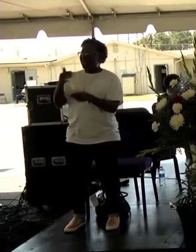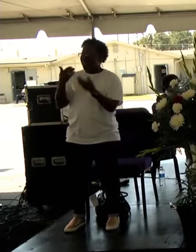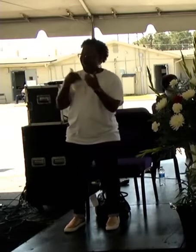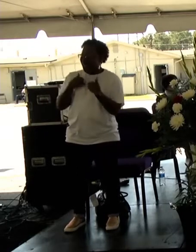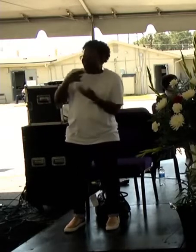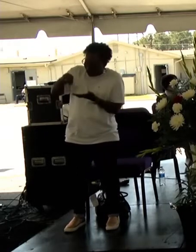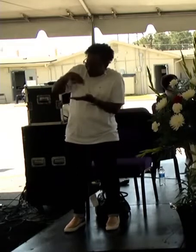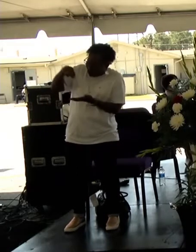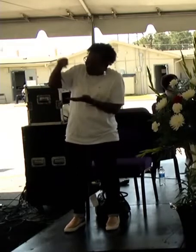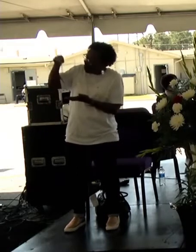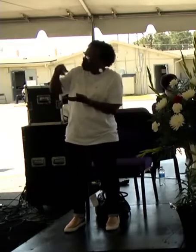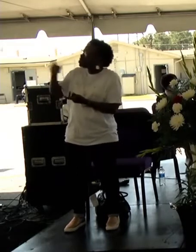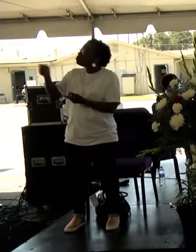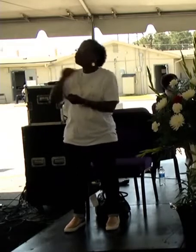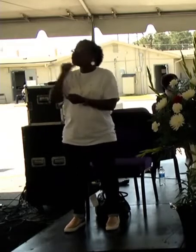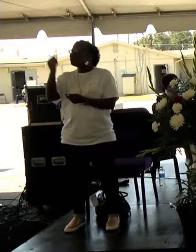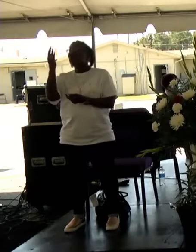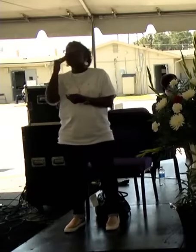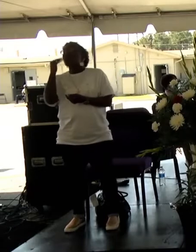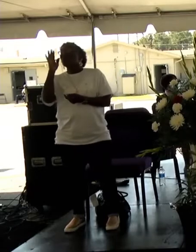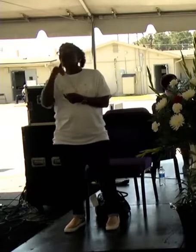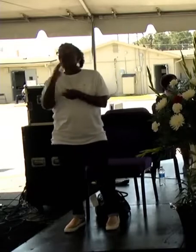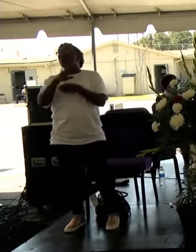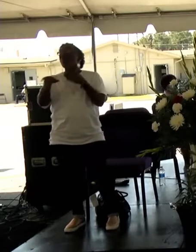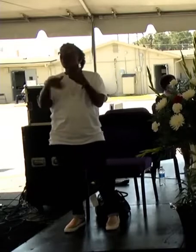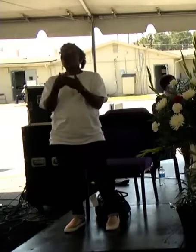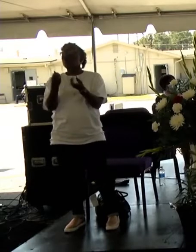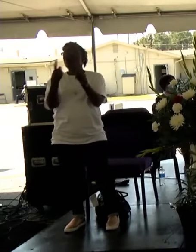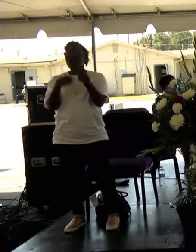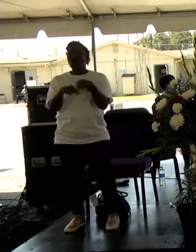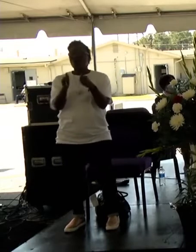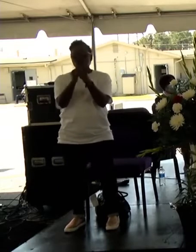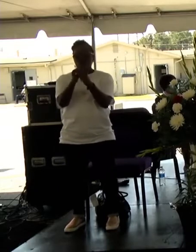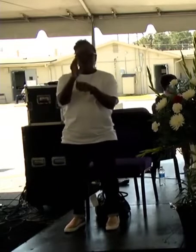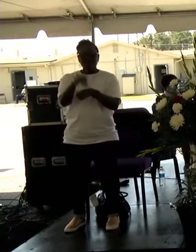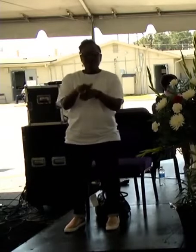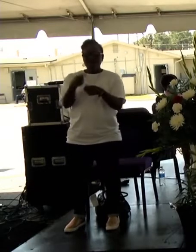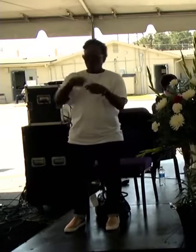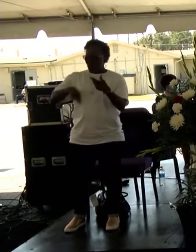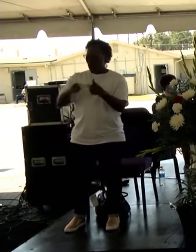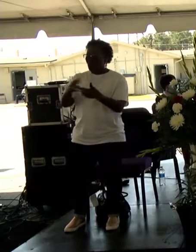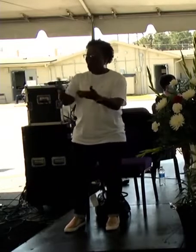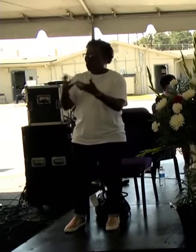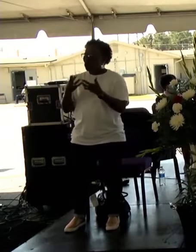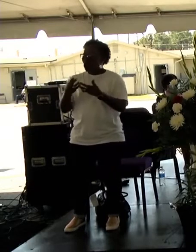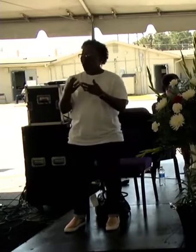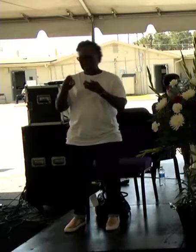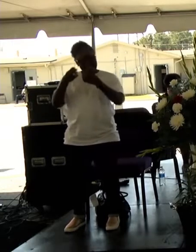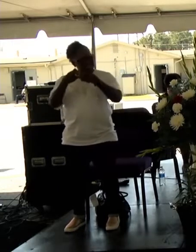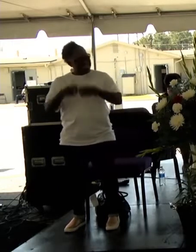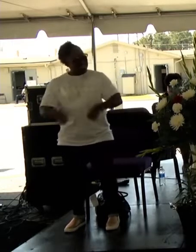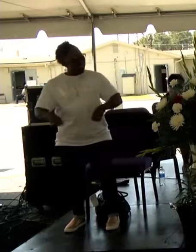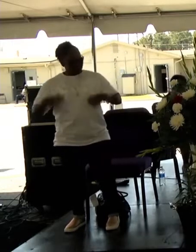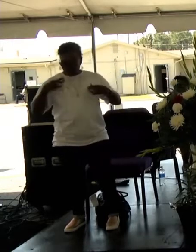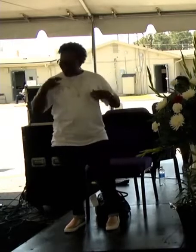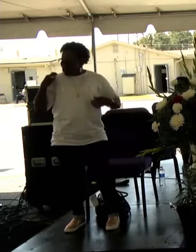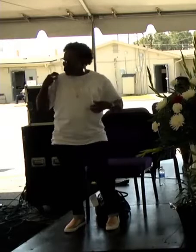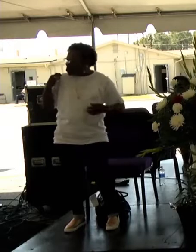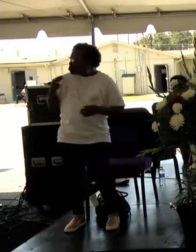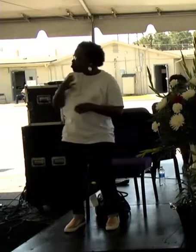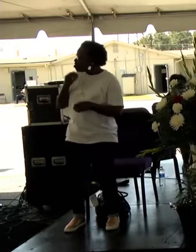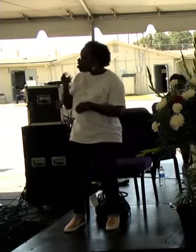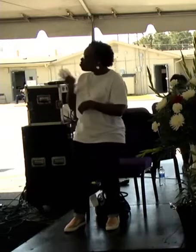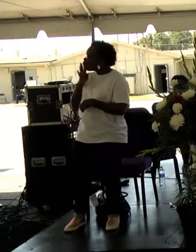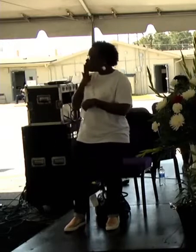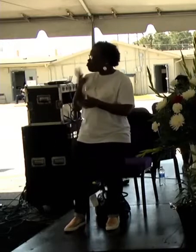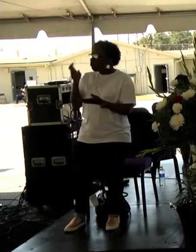resurrection, you don't know that it comes with all of this. That we want to get an Easter suit and have some bunny hops and talking about all that we're about